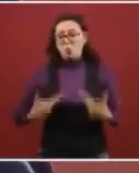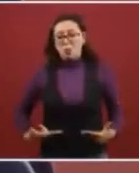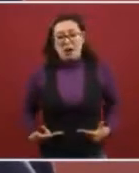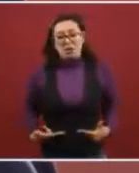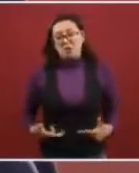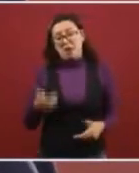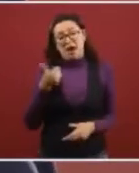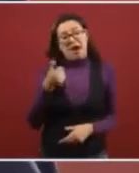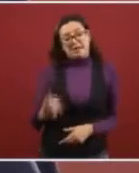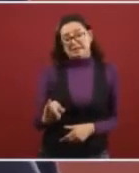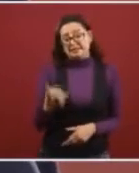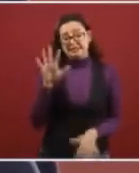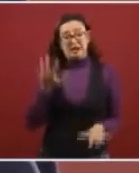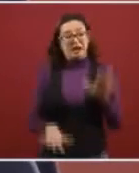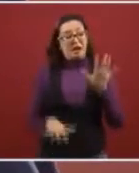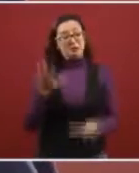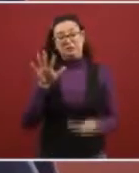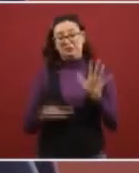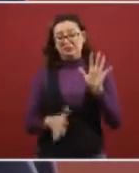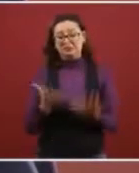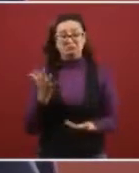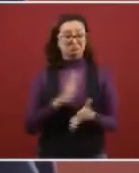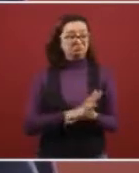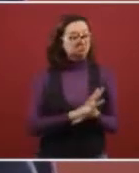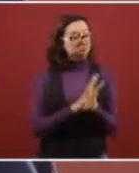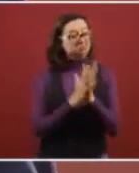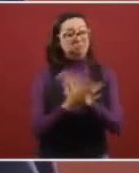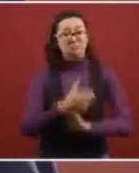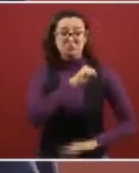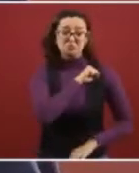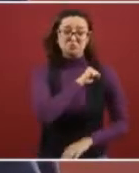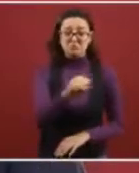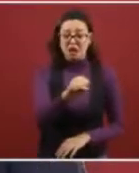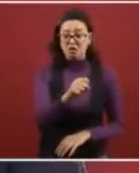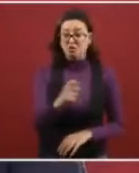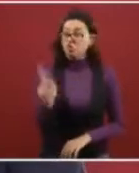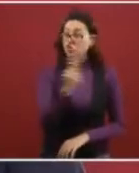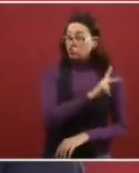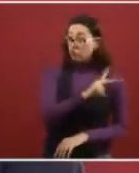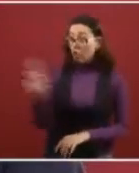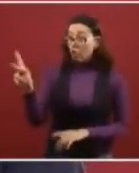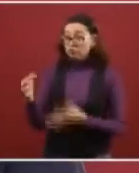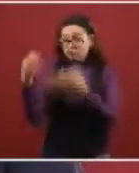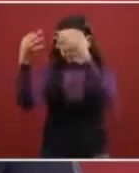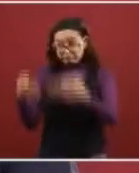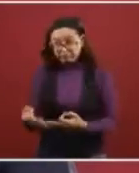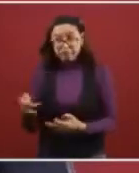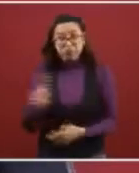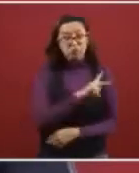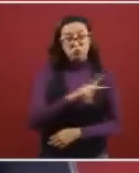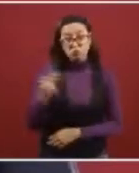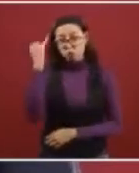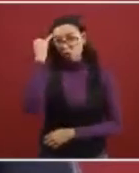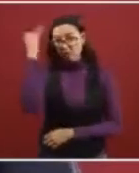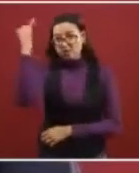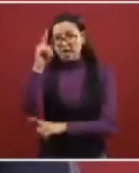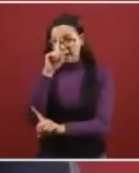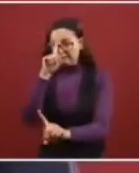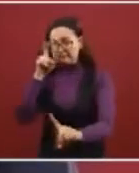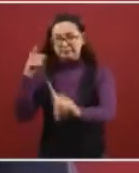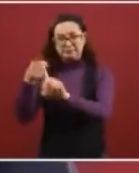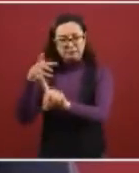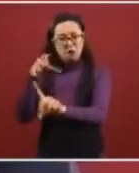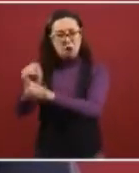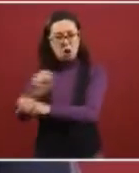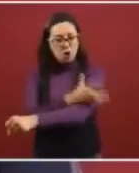of the human condition. No. Todos tienen principios ideales. Not all have principles. No todos actúan con